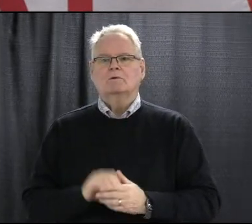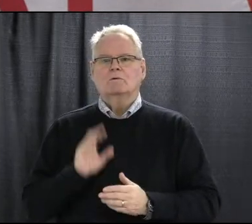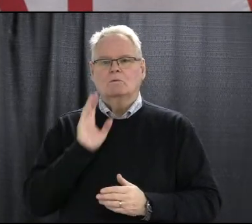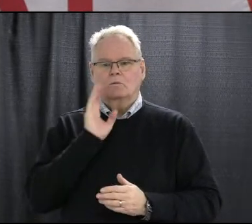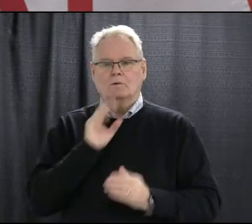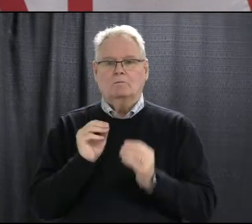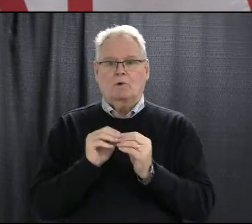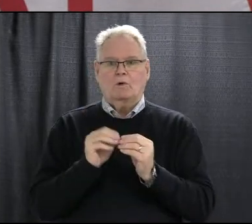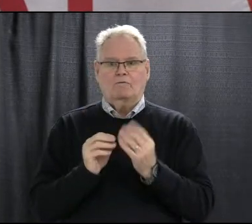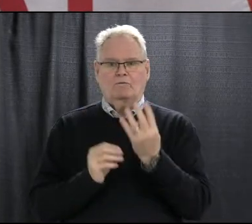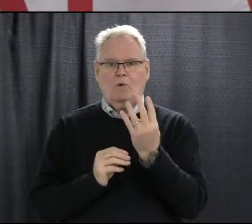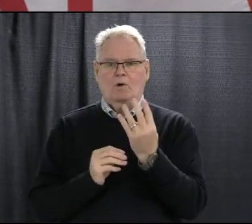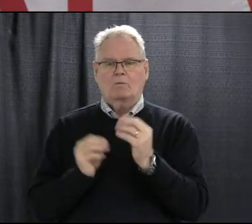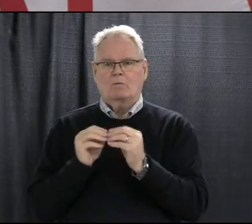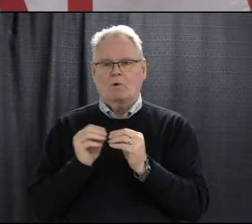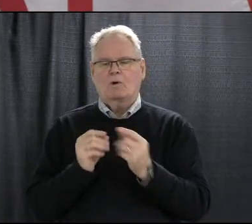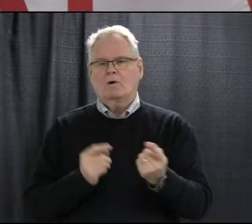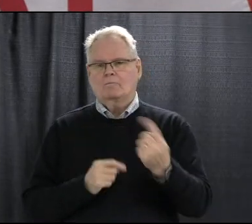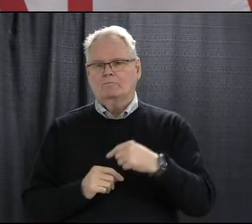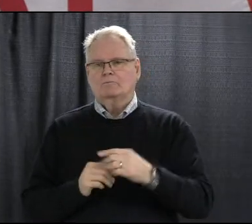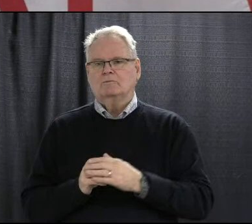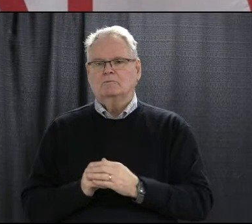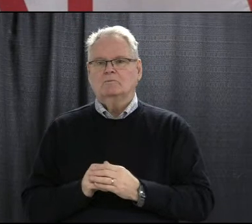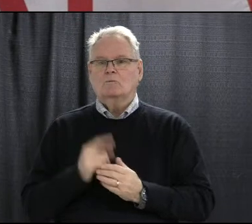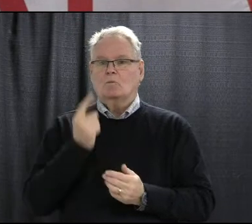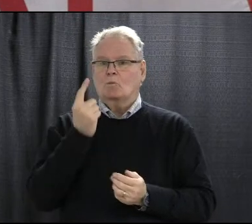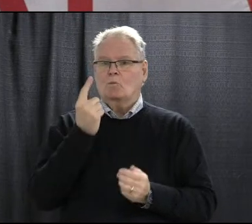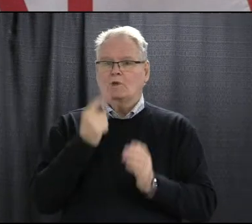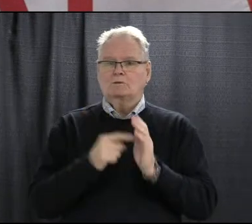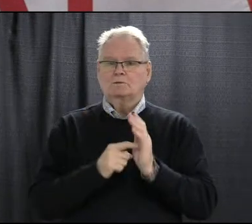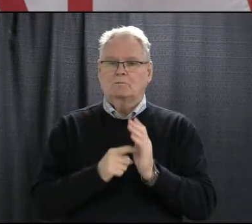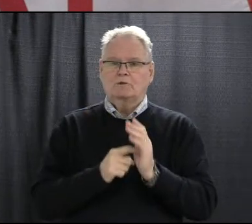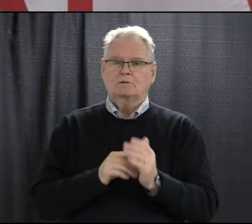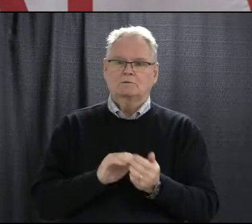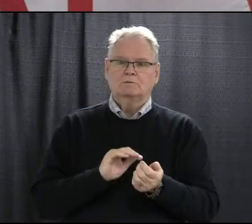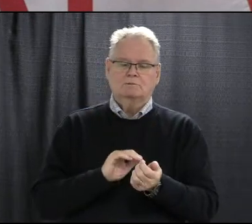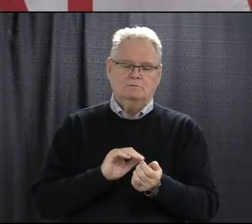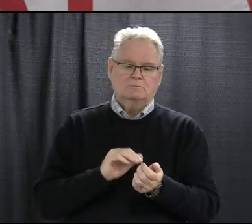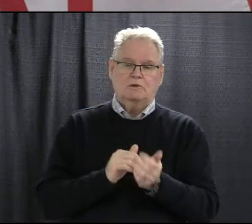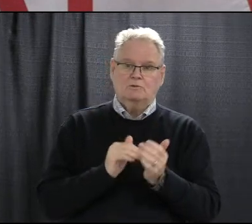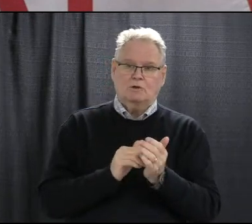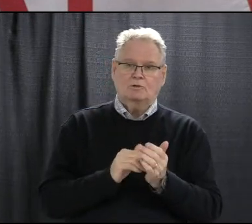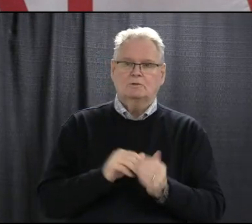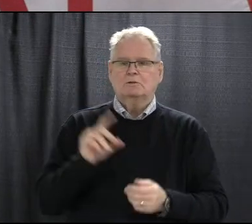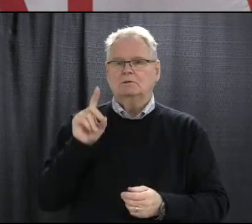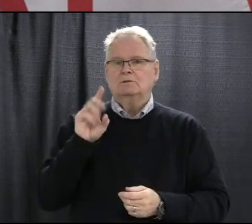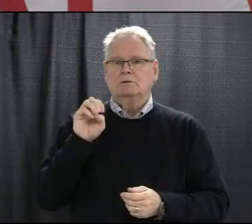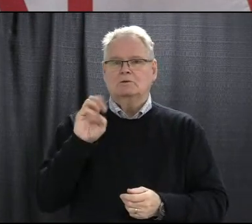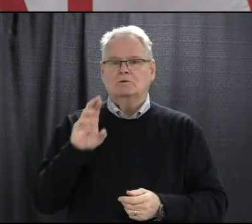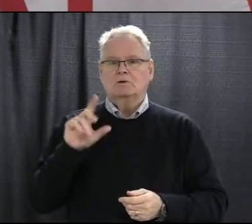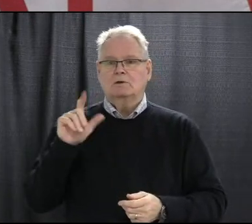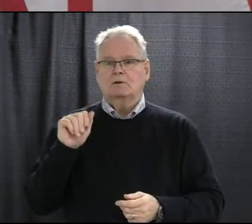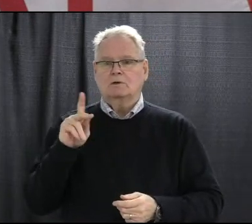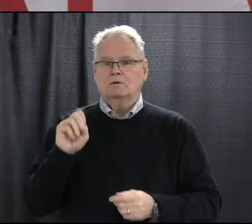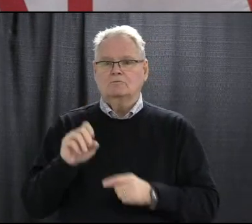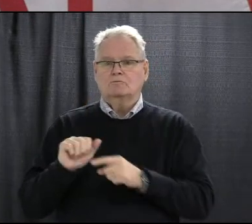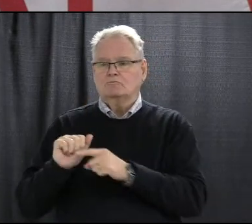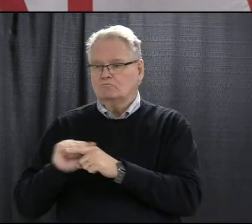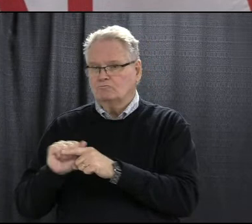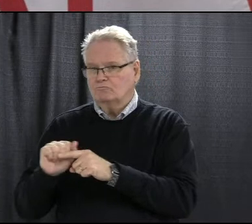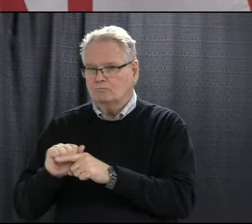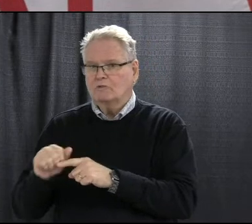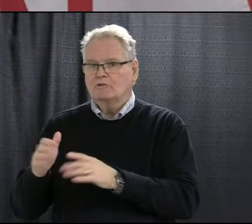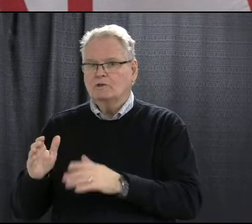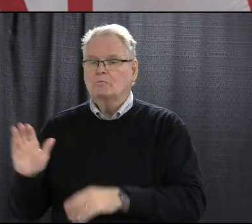Melanie Young from Deer Lake will receive this training, return to Deer Lake, and focus on